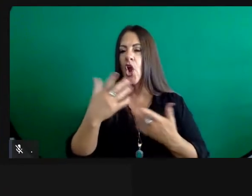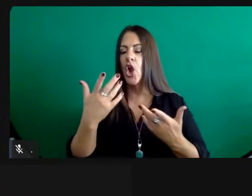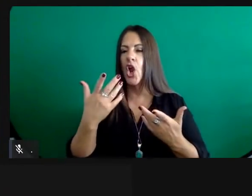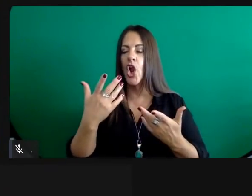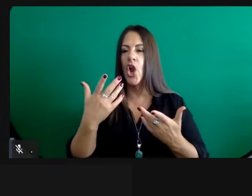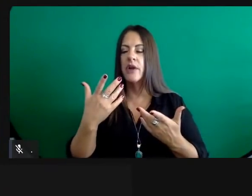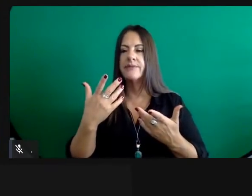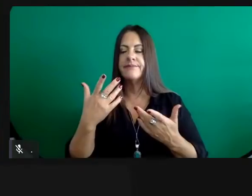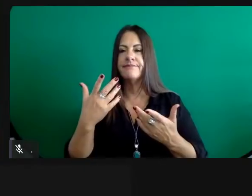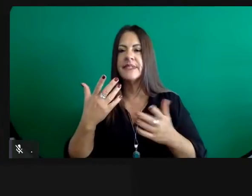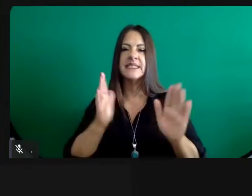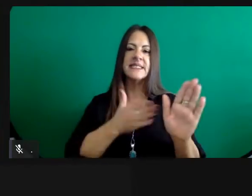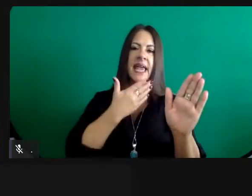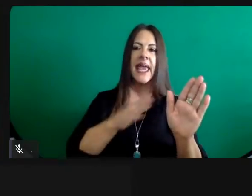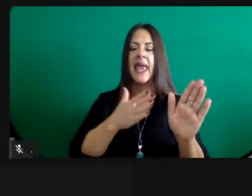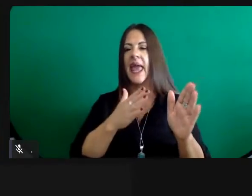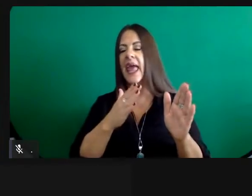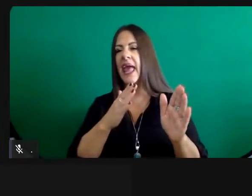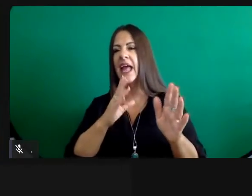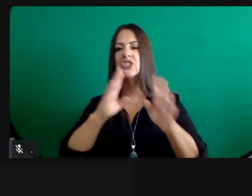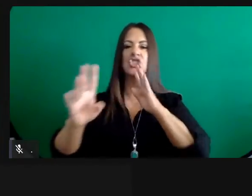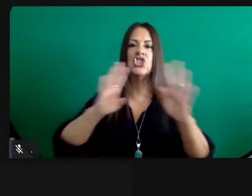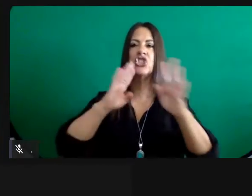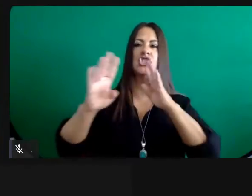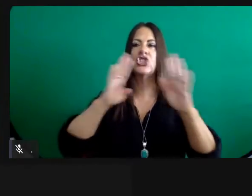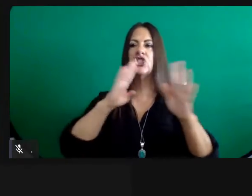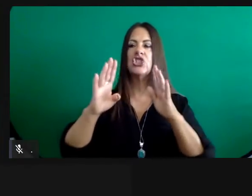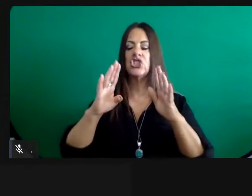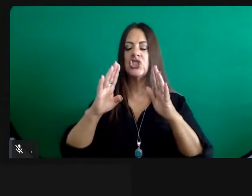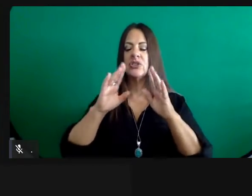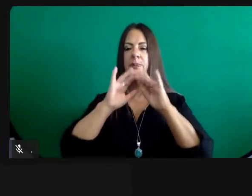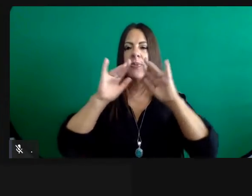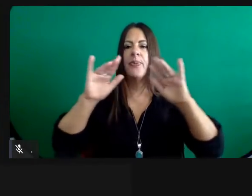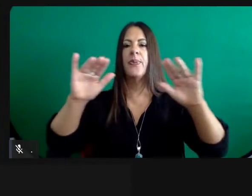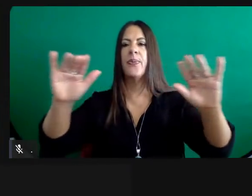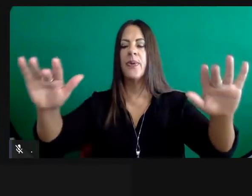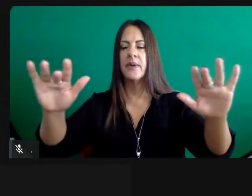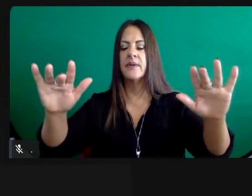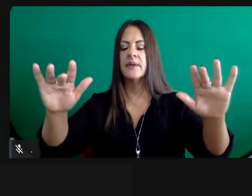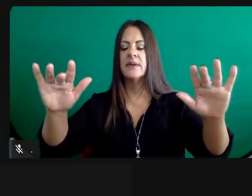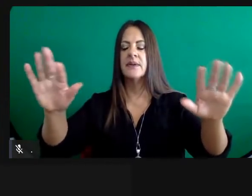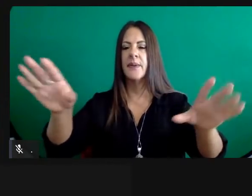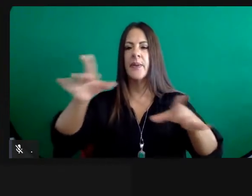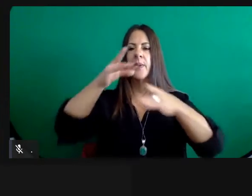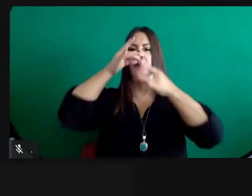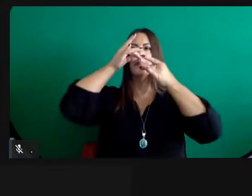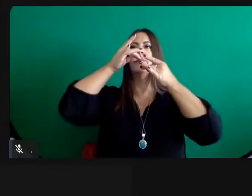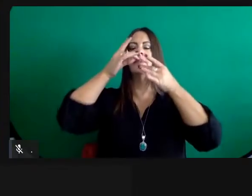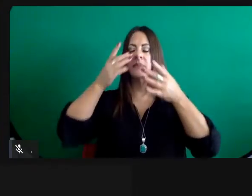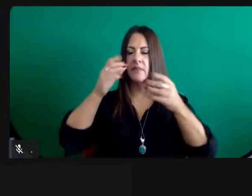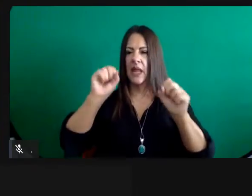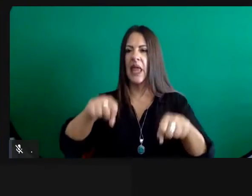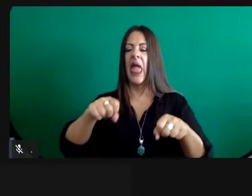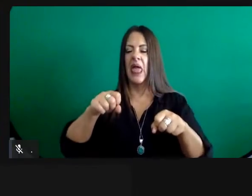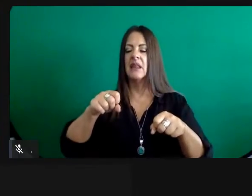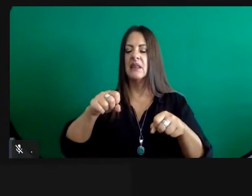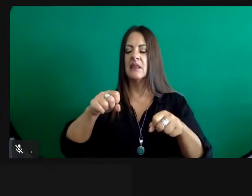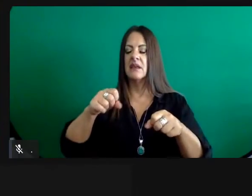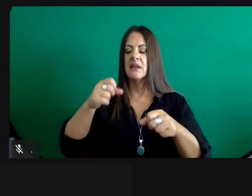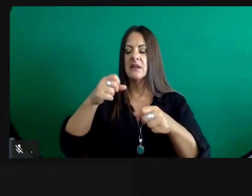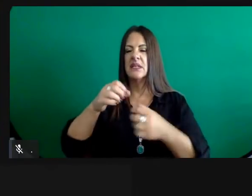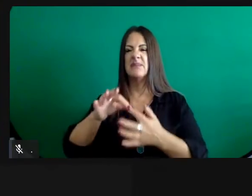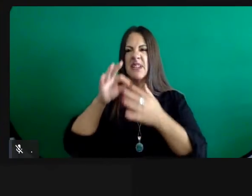singing, those all increase our chance of transmitting. Indoors, as I've said before, is worse